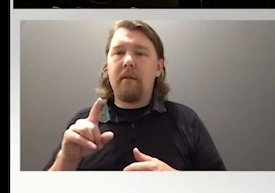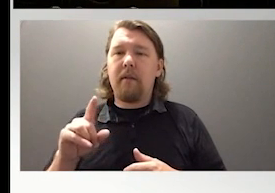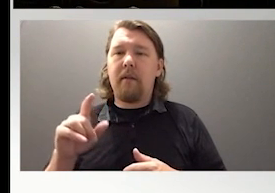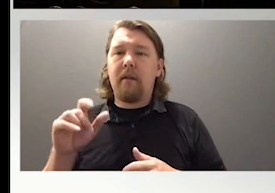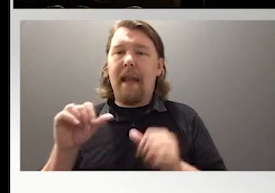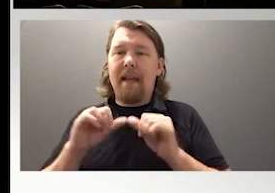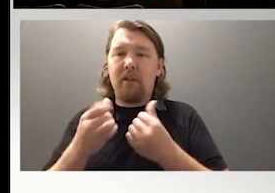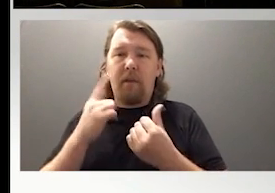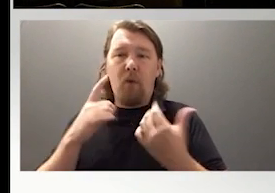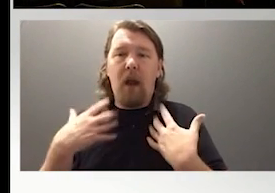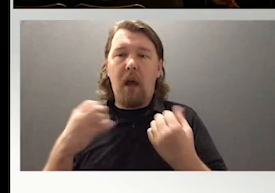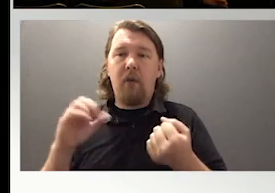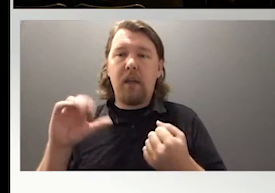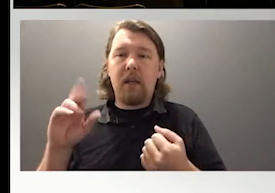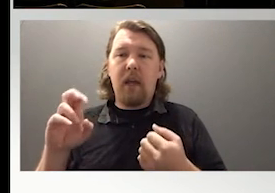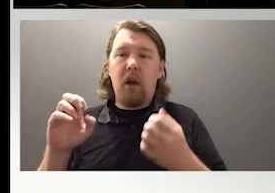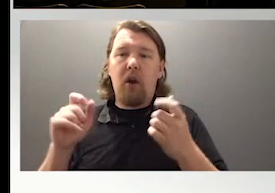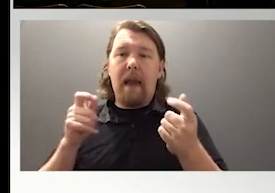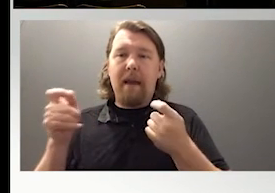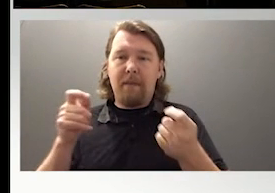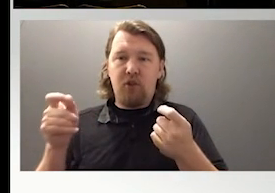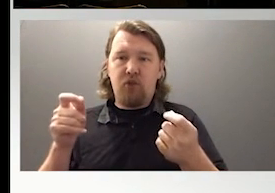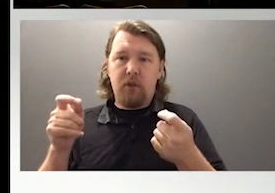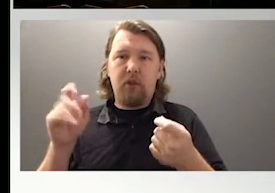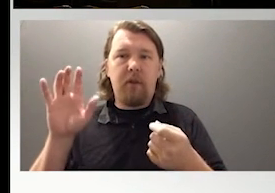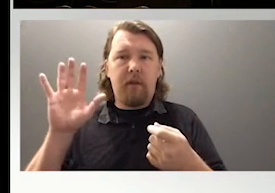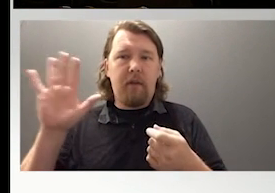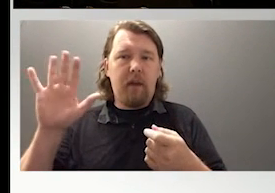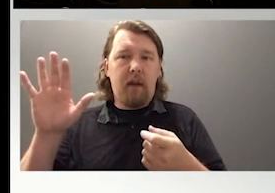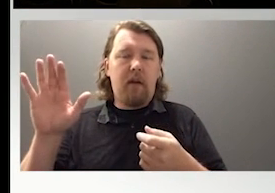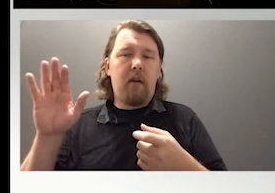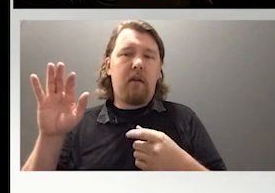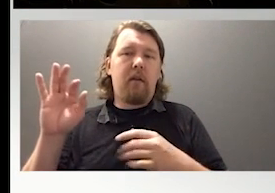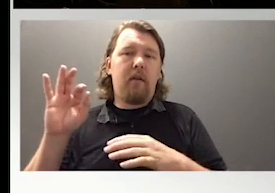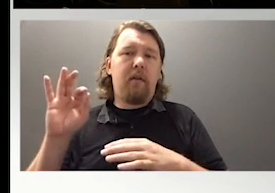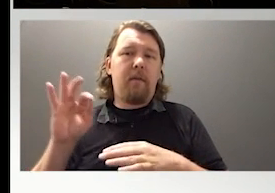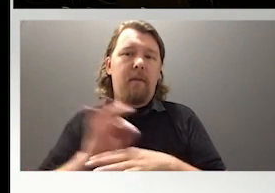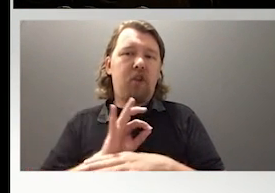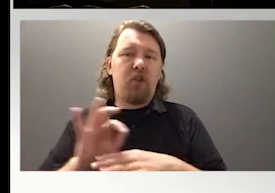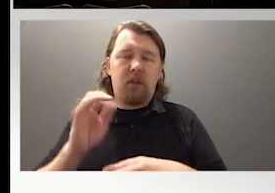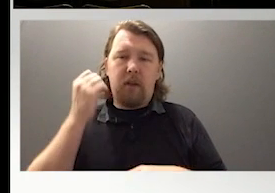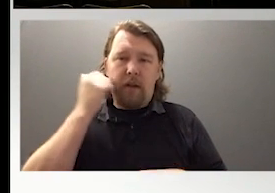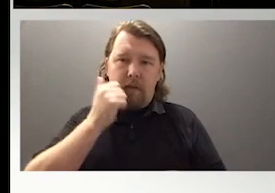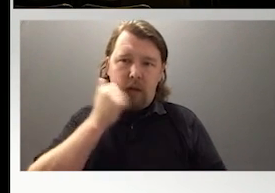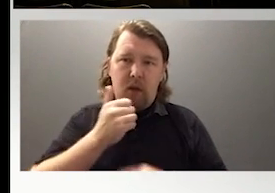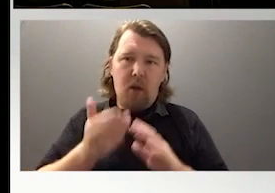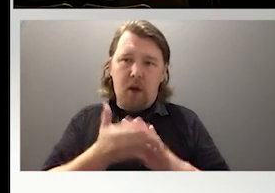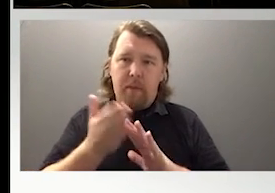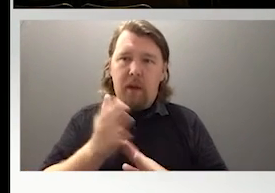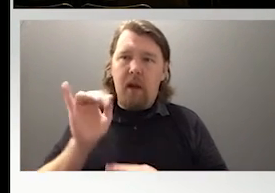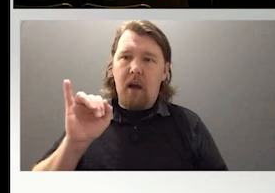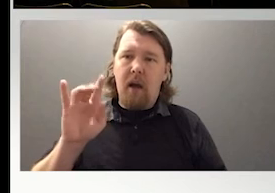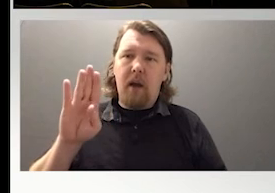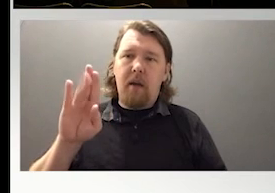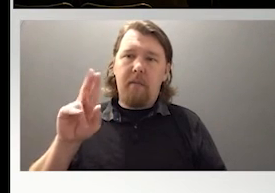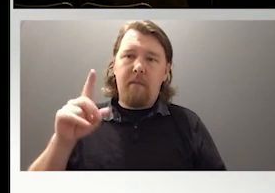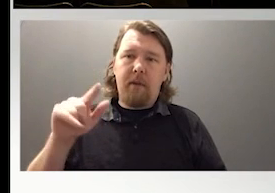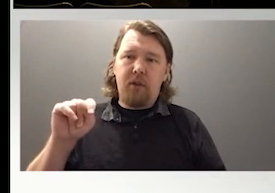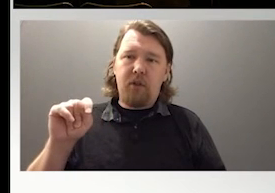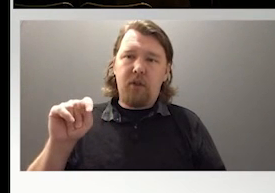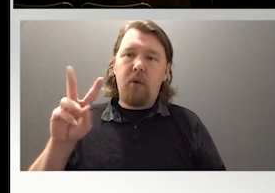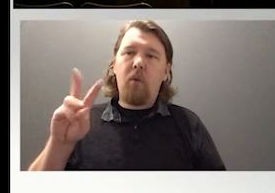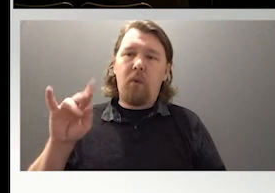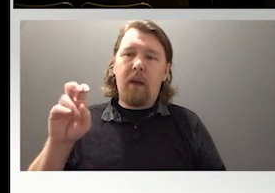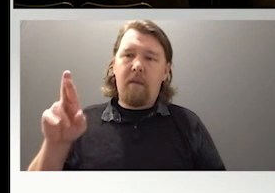for Healthcare Administration the day-to-day functions of operating the iBudget waiver. Now, the